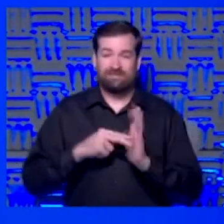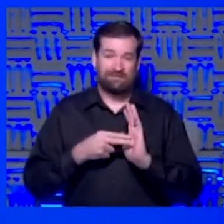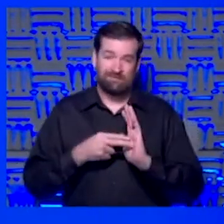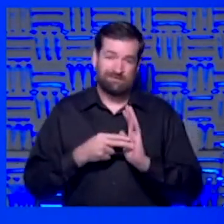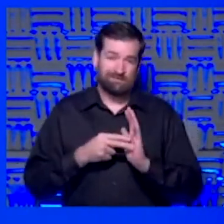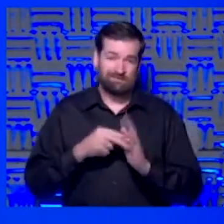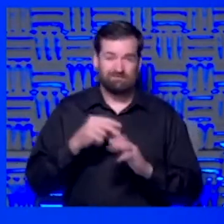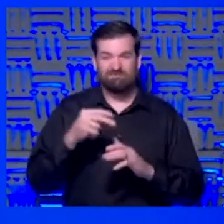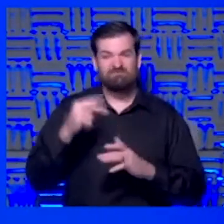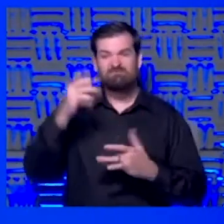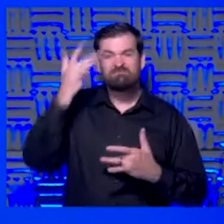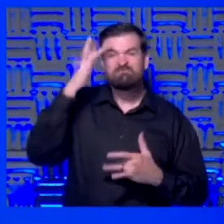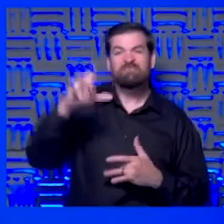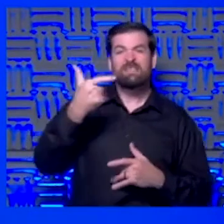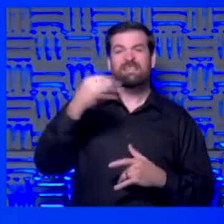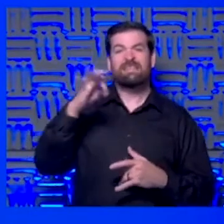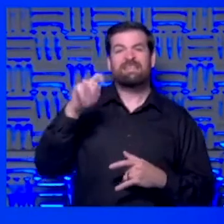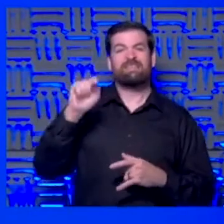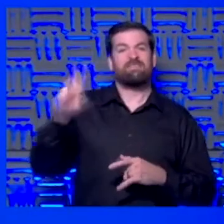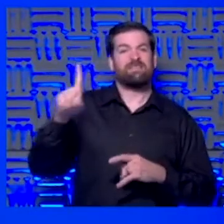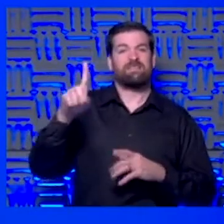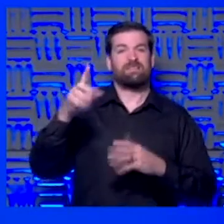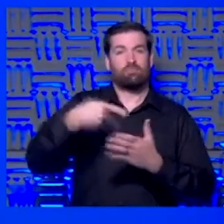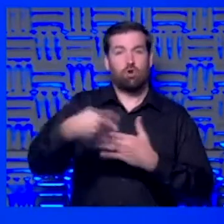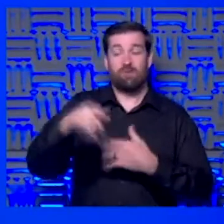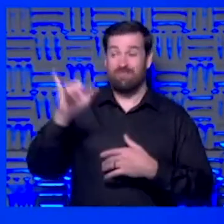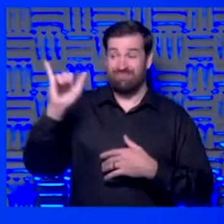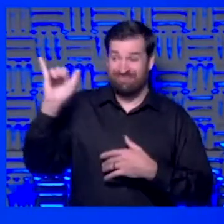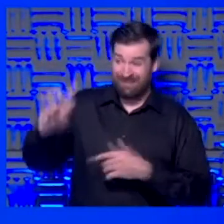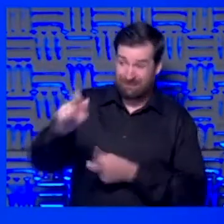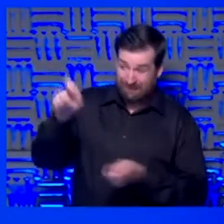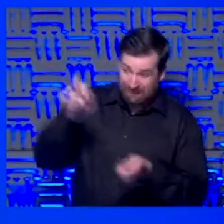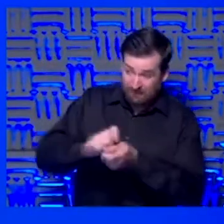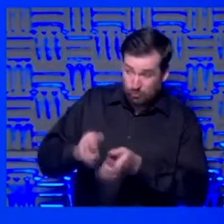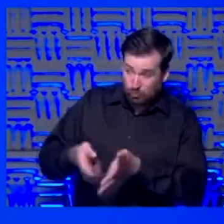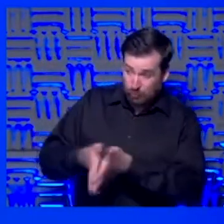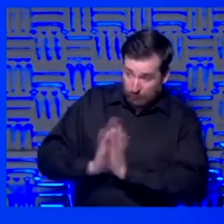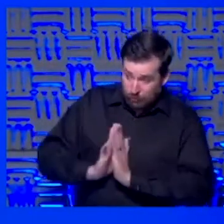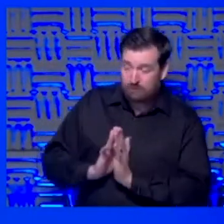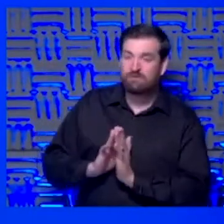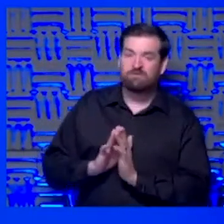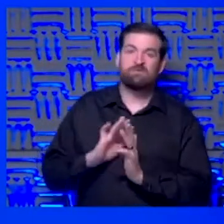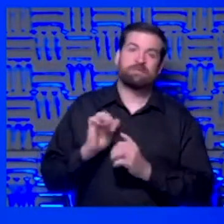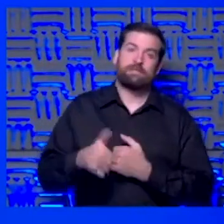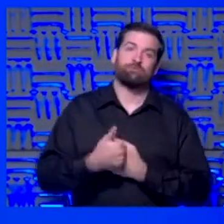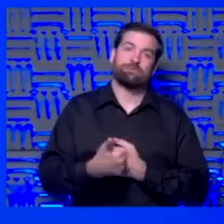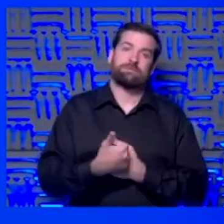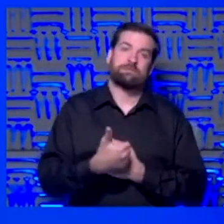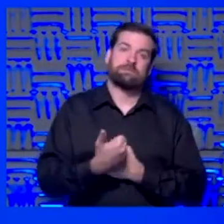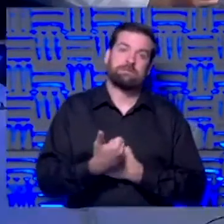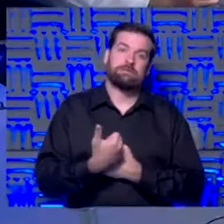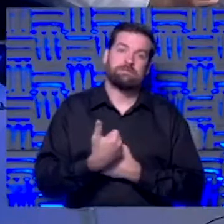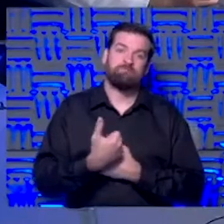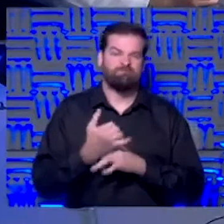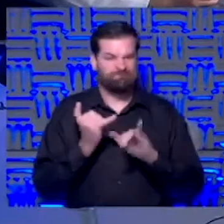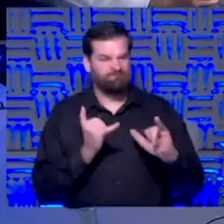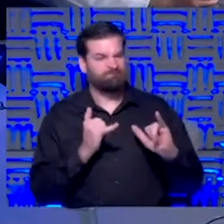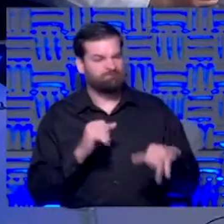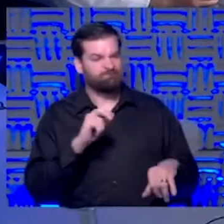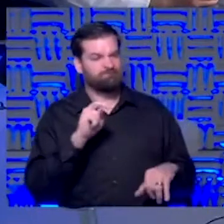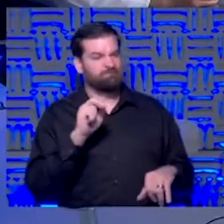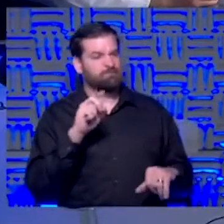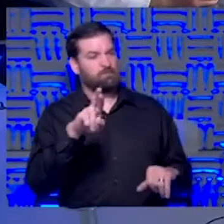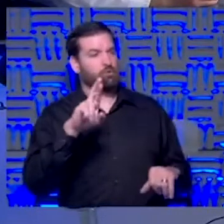with that gifted program for that question specifically is going to be very dangerous. And just to echo Dr. Norman's statements as well. Another question